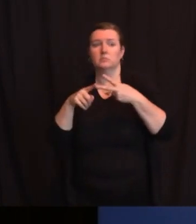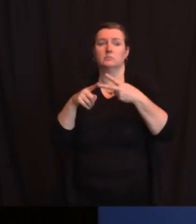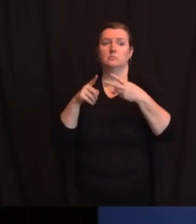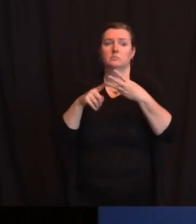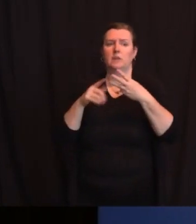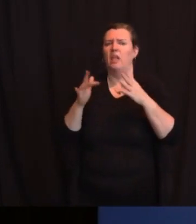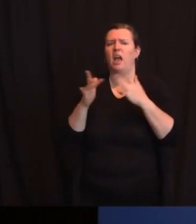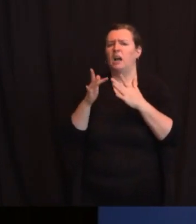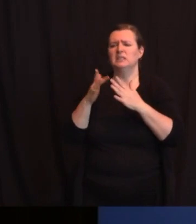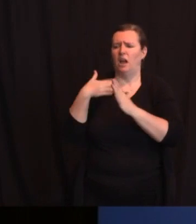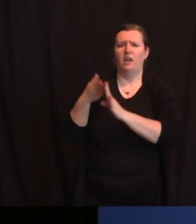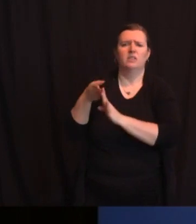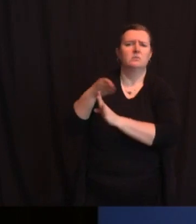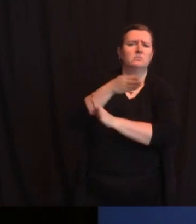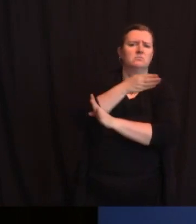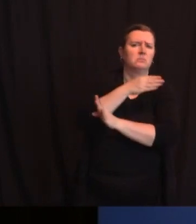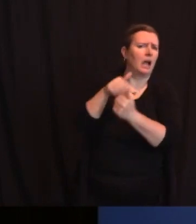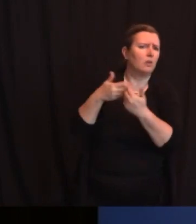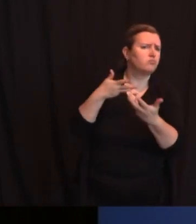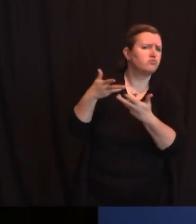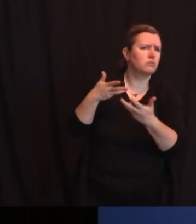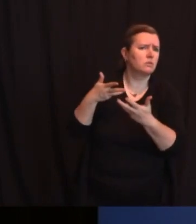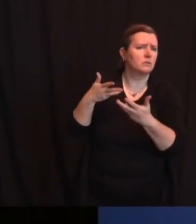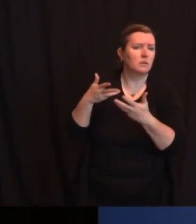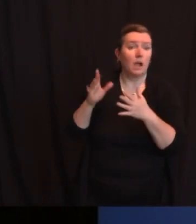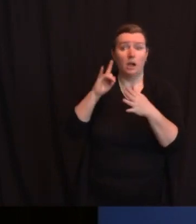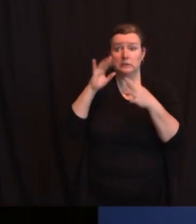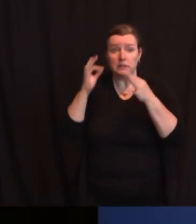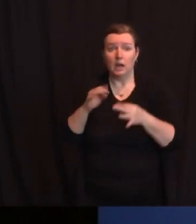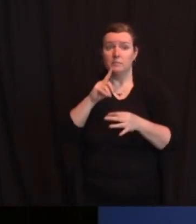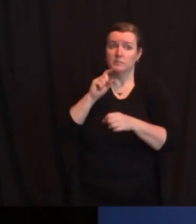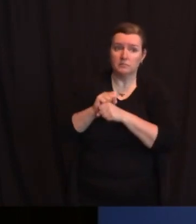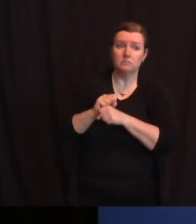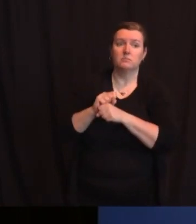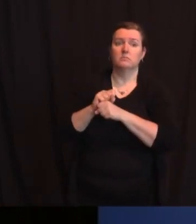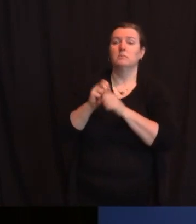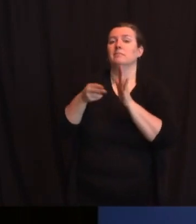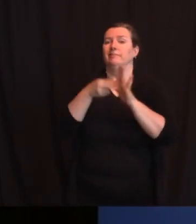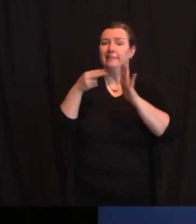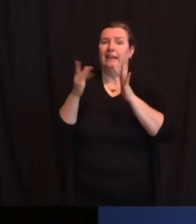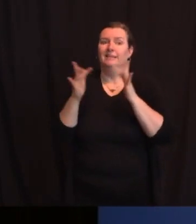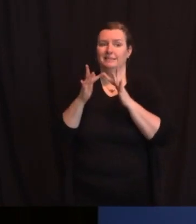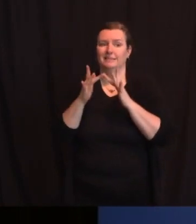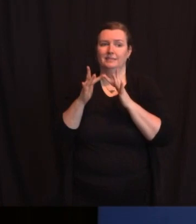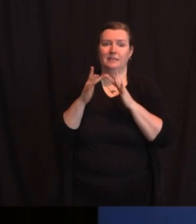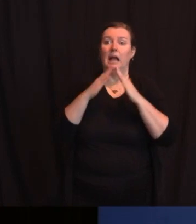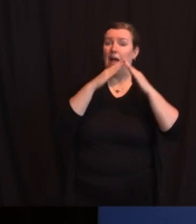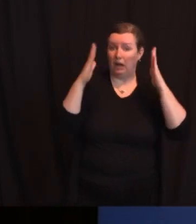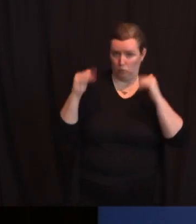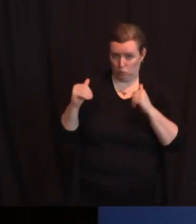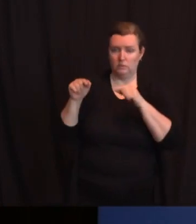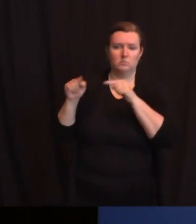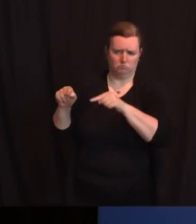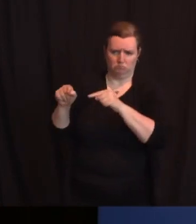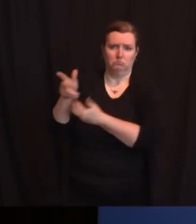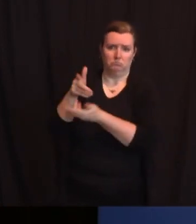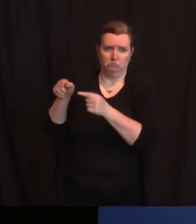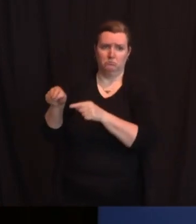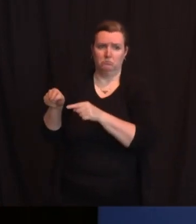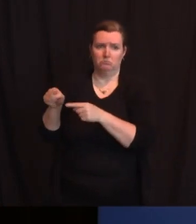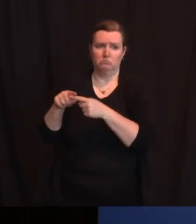defined technically, either, again, as a household contact, intimate contact, or, our standard